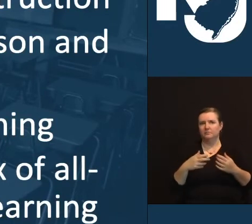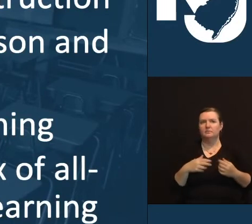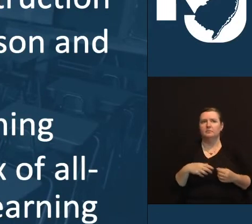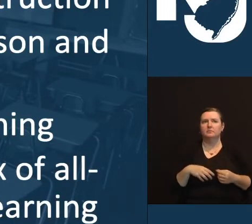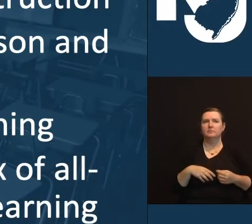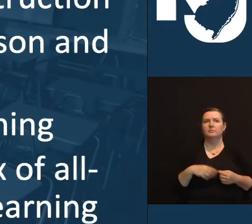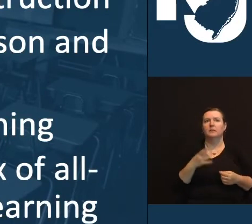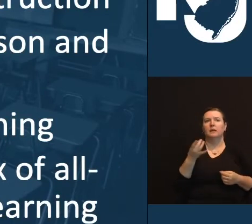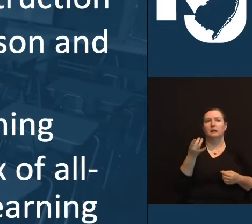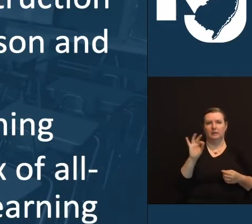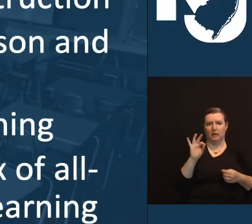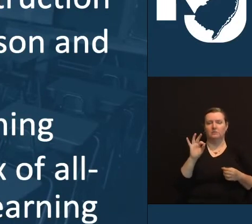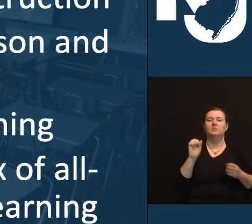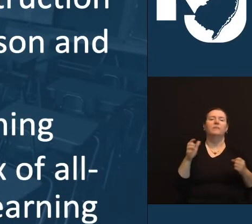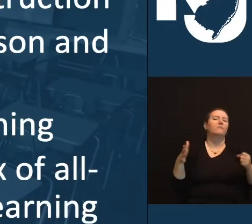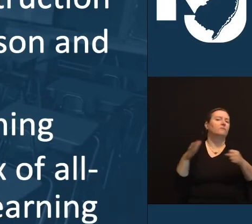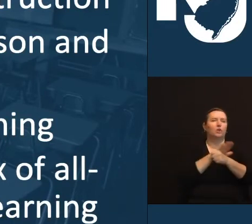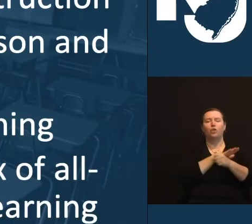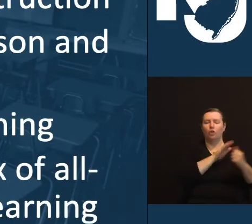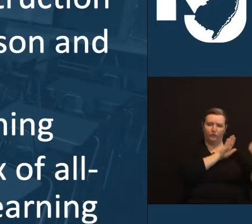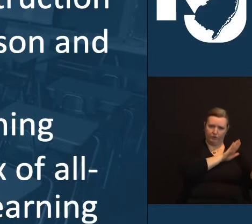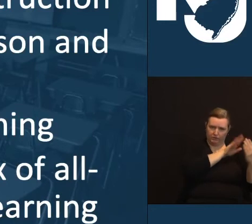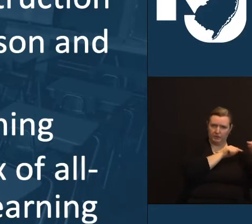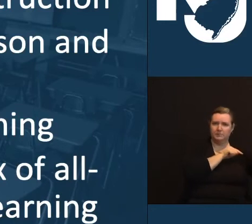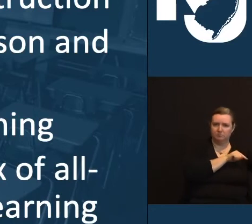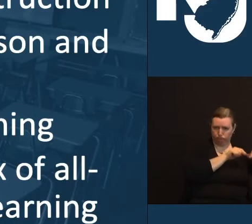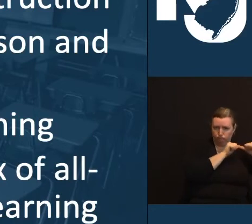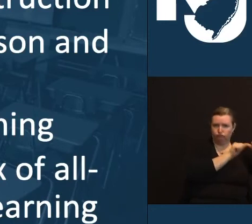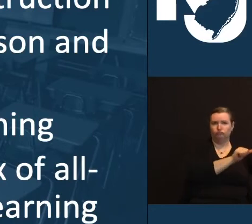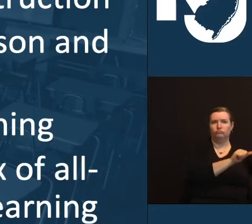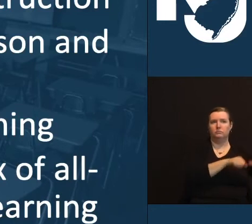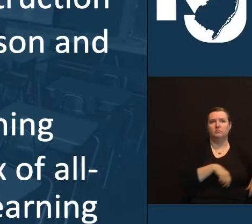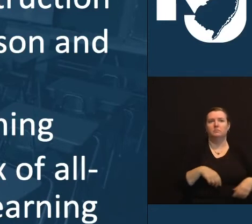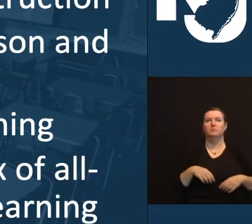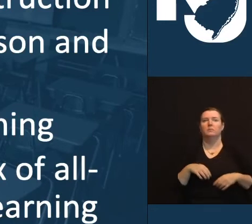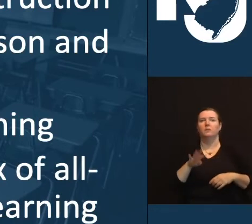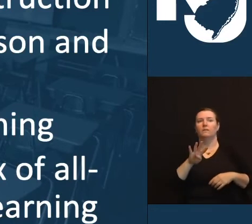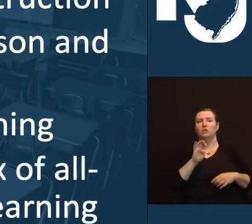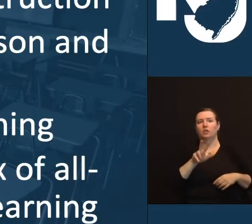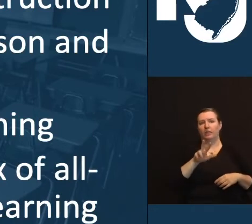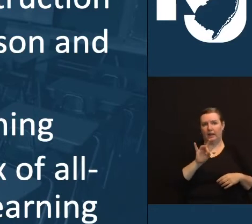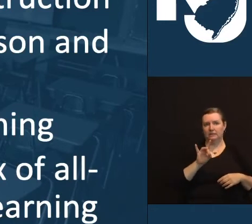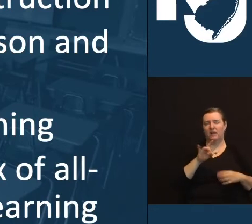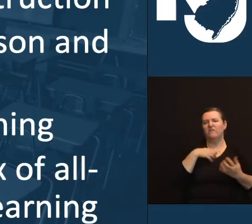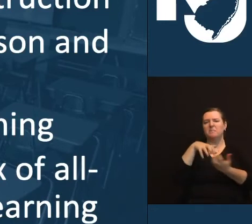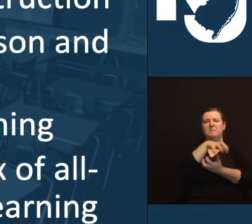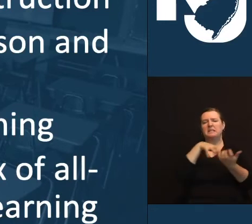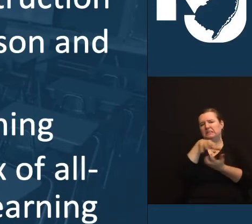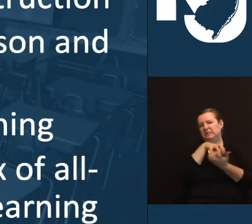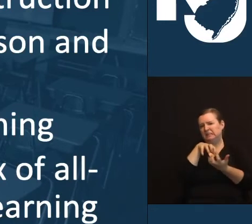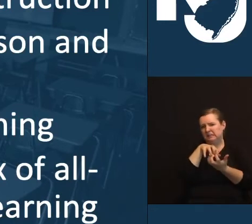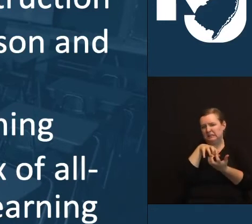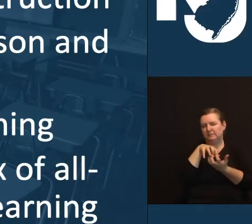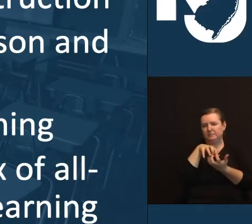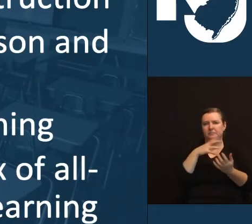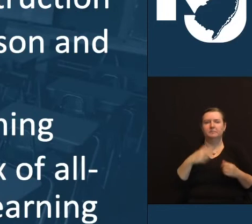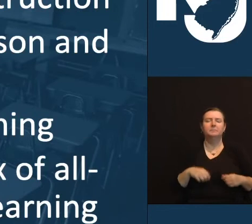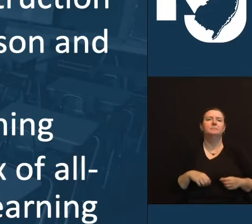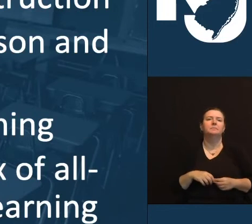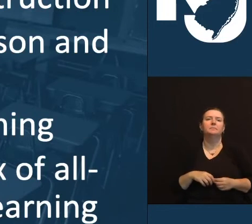in-person instruction. 438, as you can see, offering a hybrid of in-person and remote instruction that has